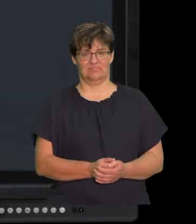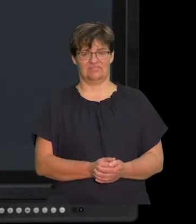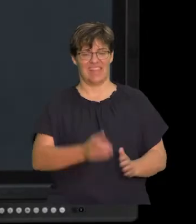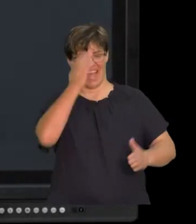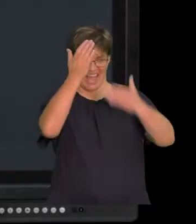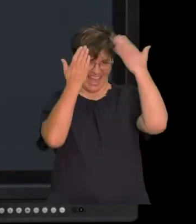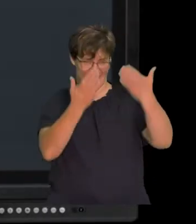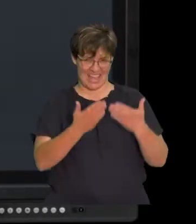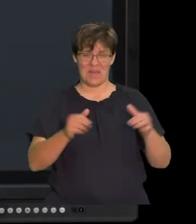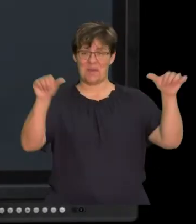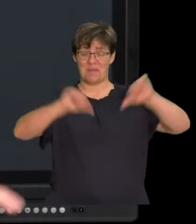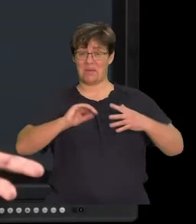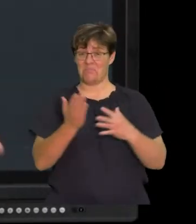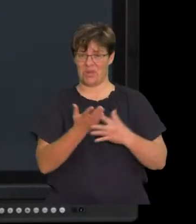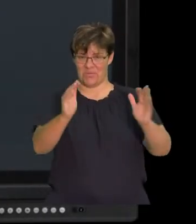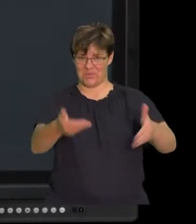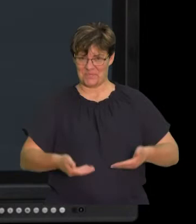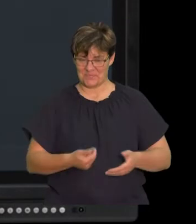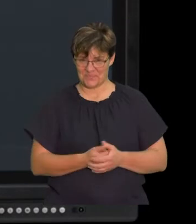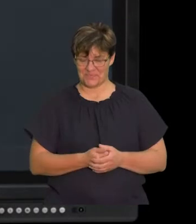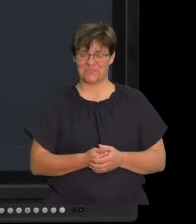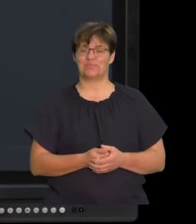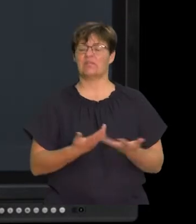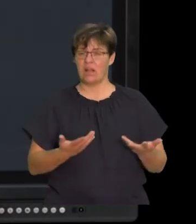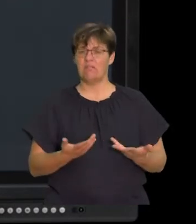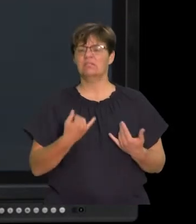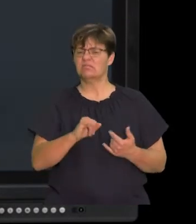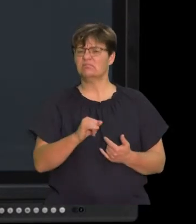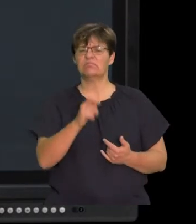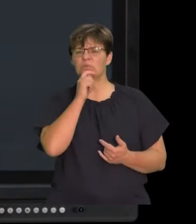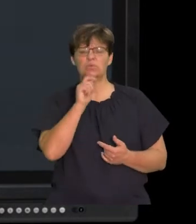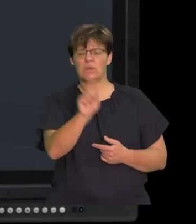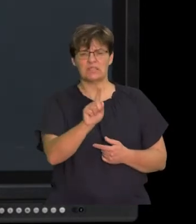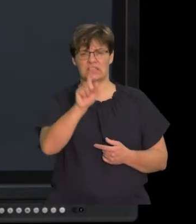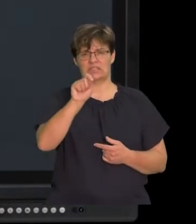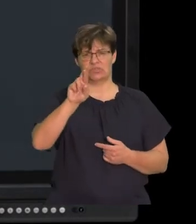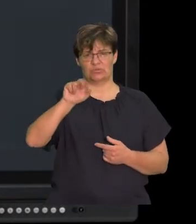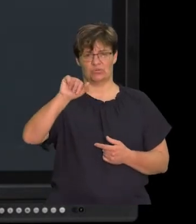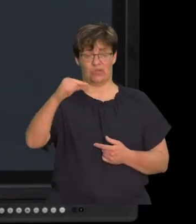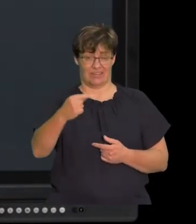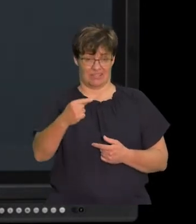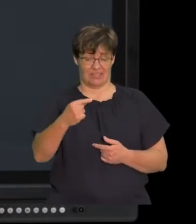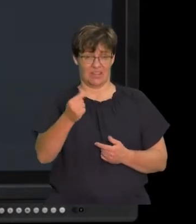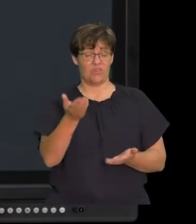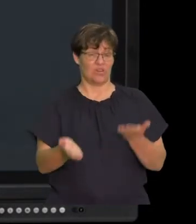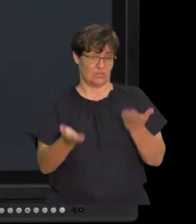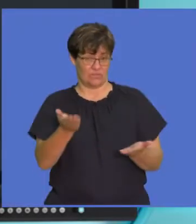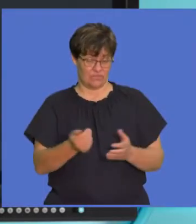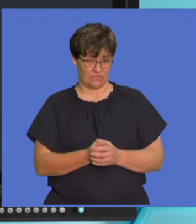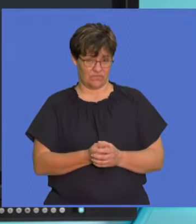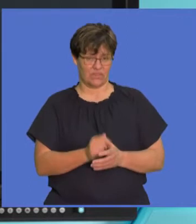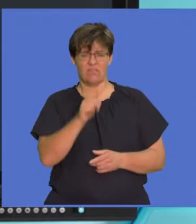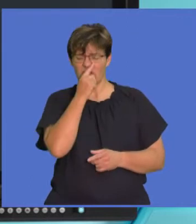Hi guys, welcome back. So we are still busy with using trig ratios. So we first looked at